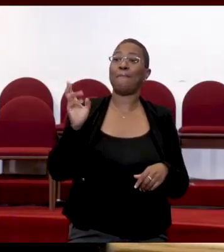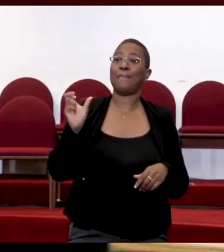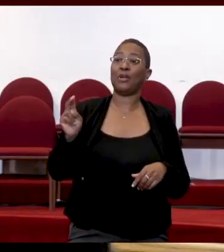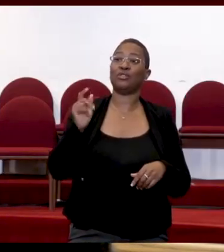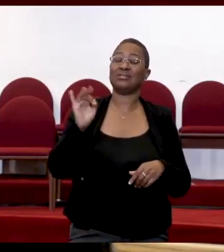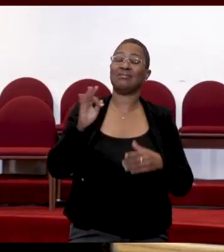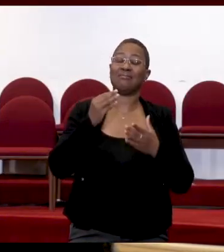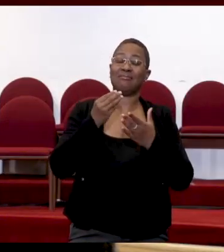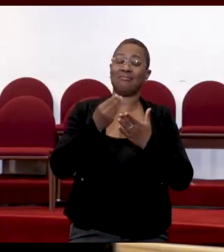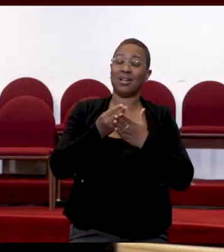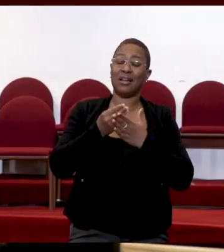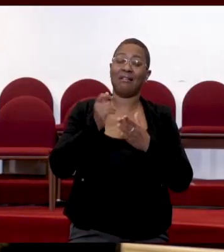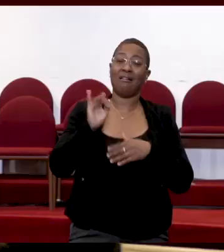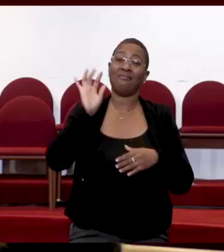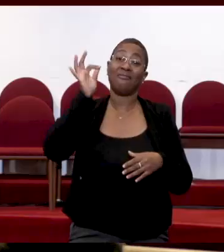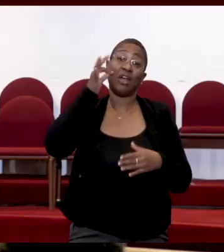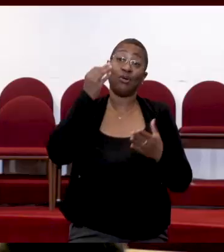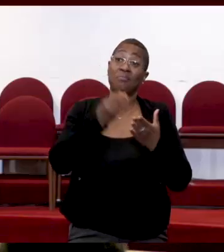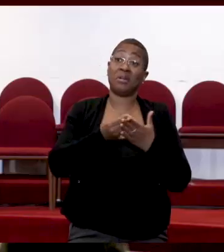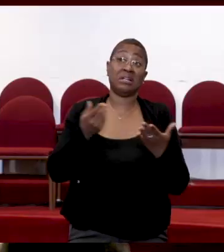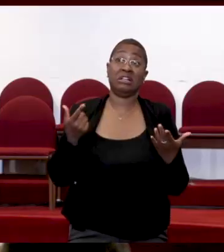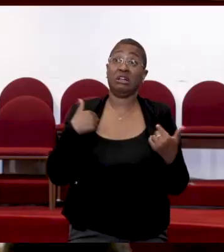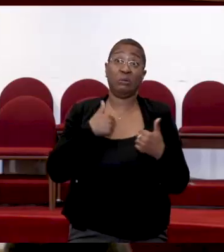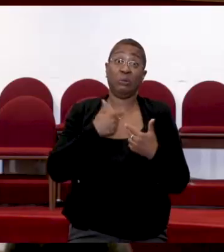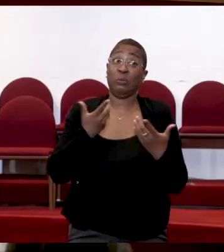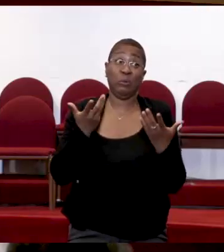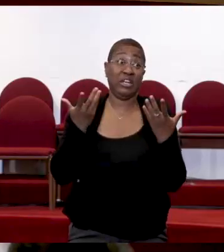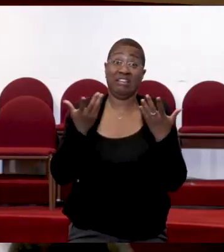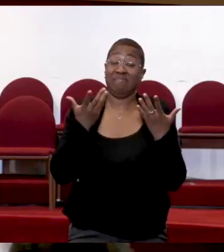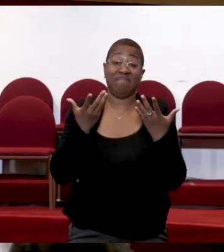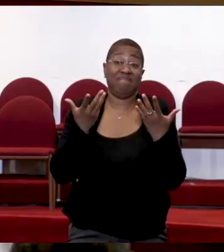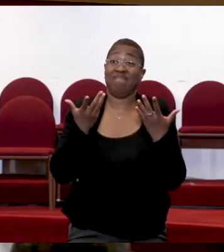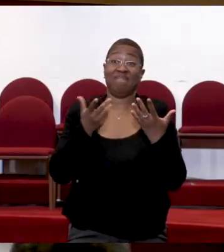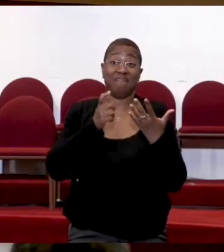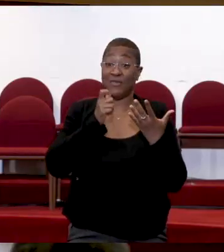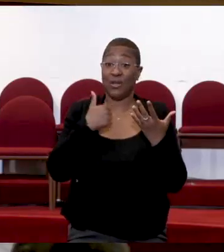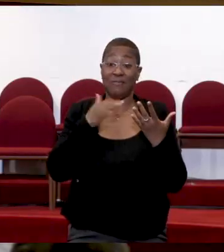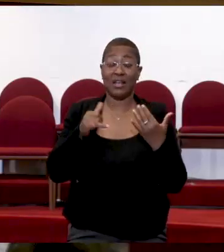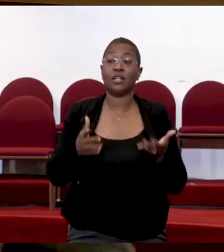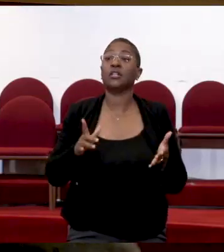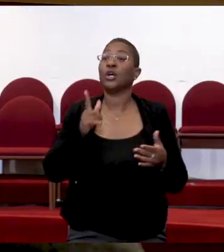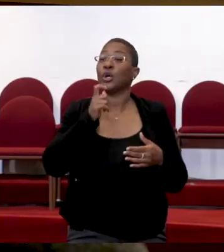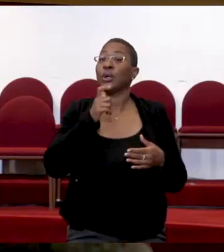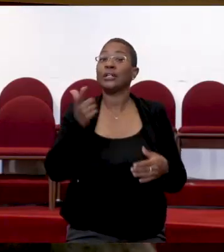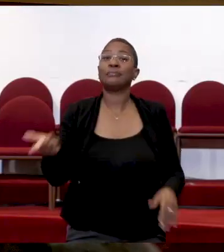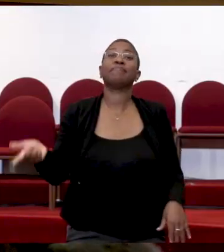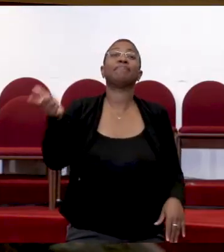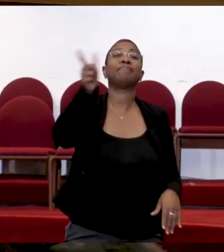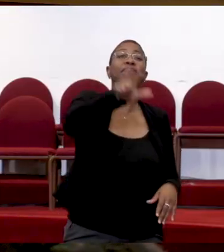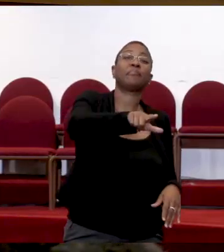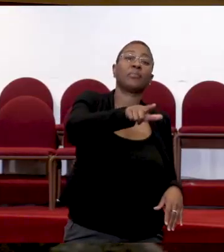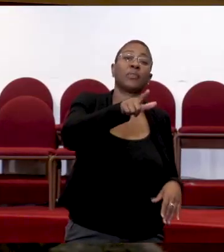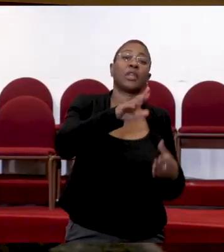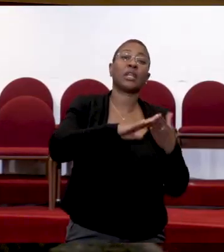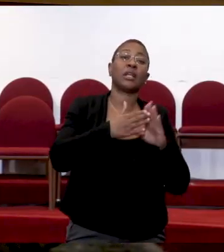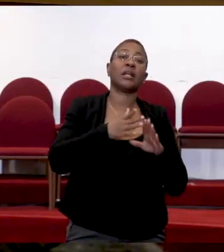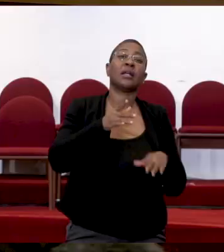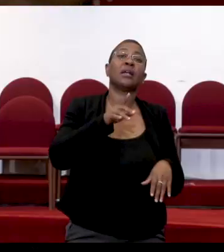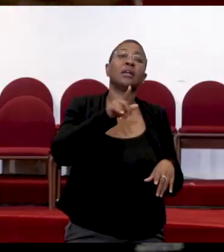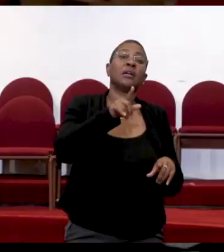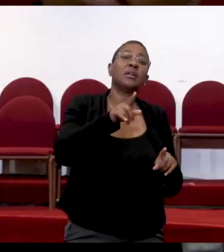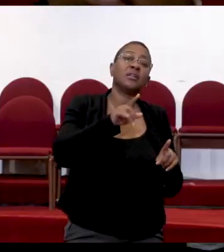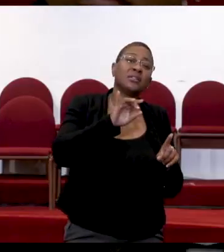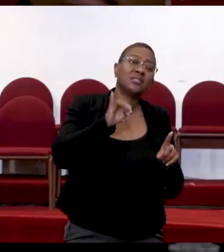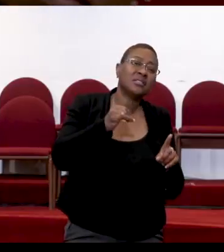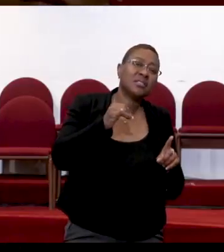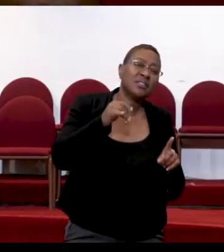that's just not realistic. Okay, go ahead. Tell me your name, what neighborhood you're from. Hi, my name is Juliette Pugh. I'm